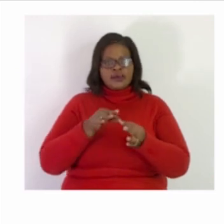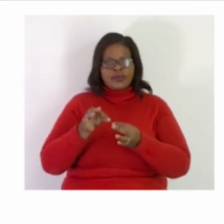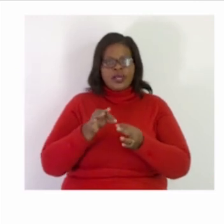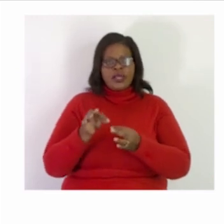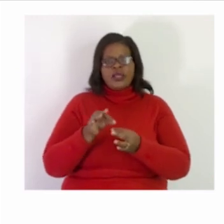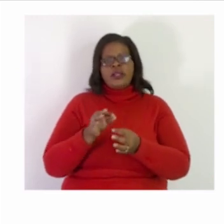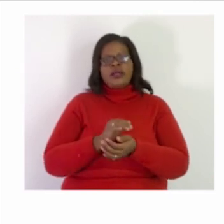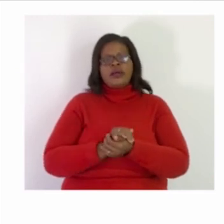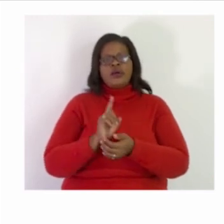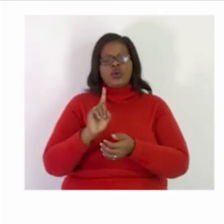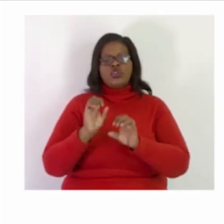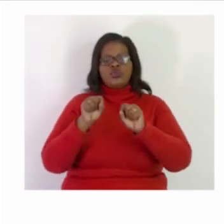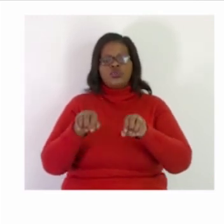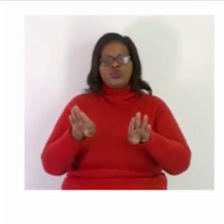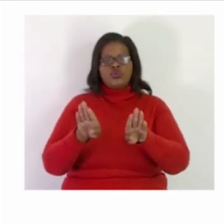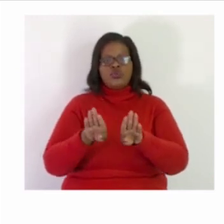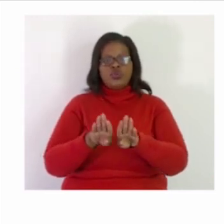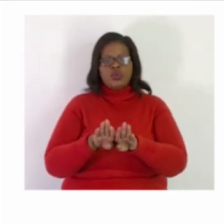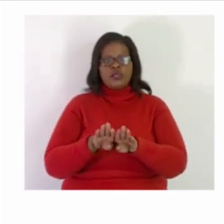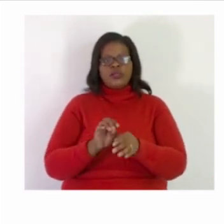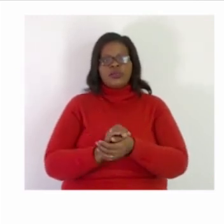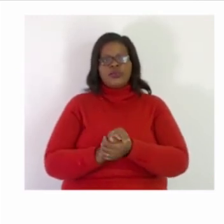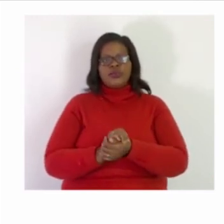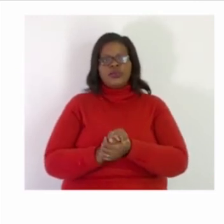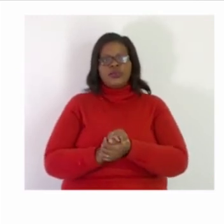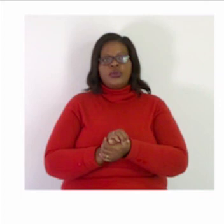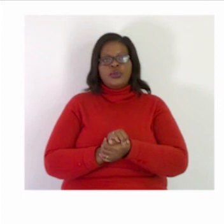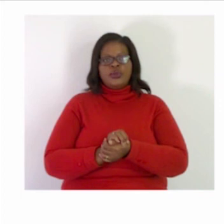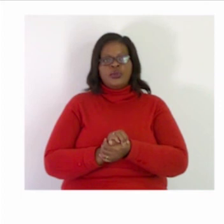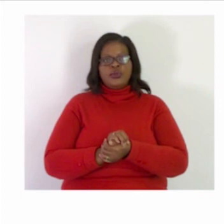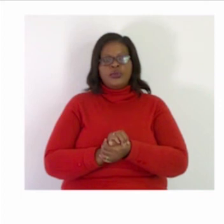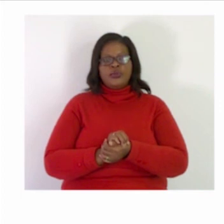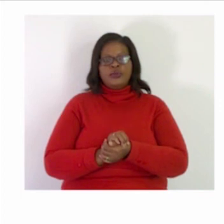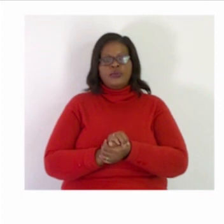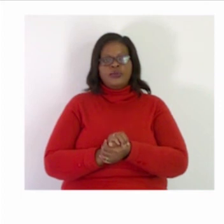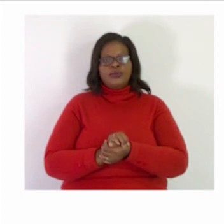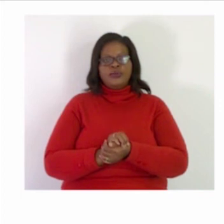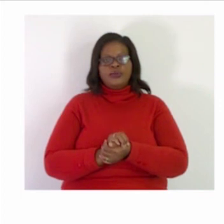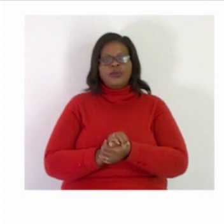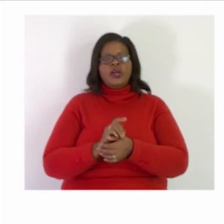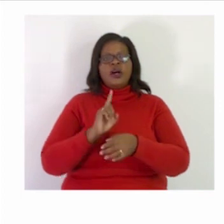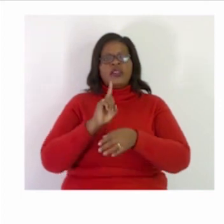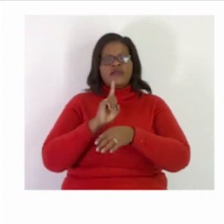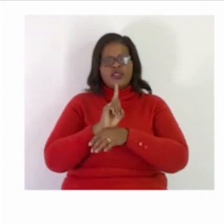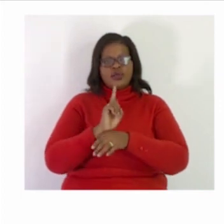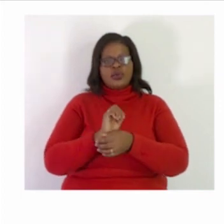to, where there is a need for change and so on and so on. The first one, number